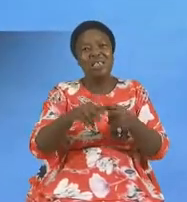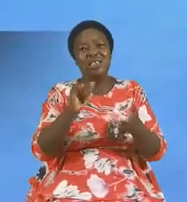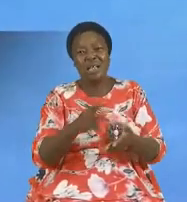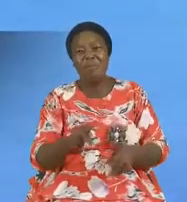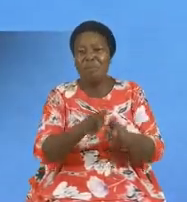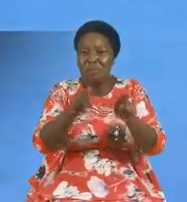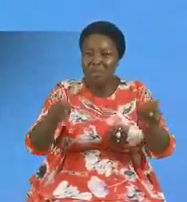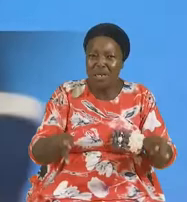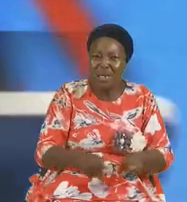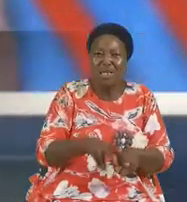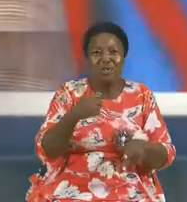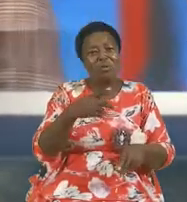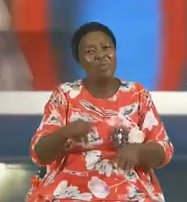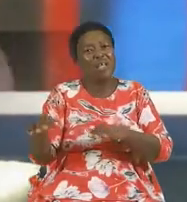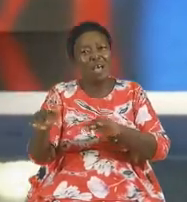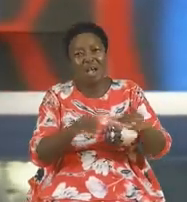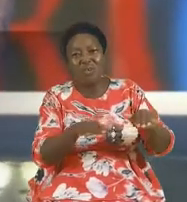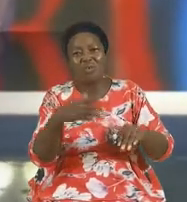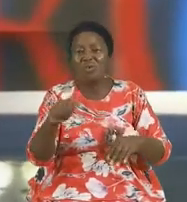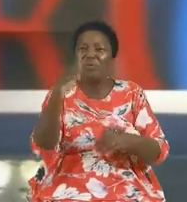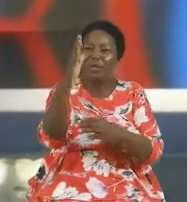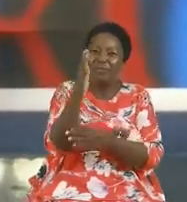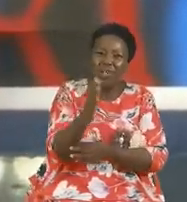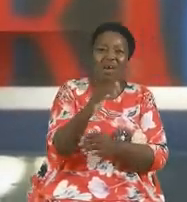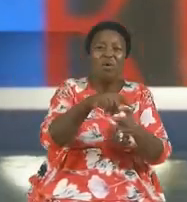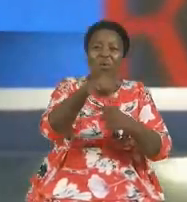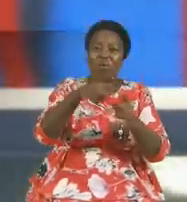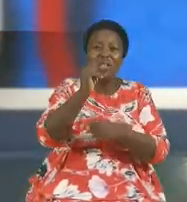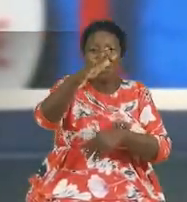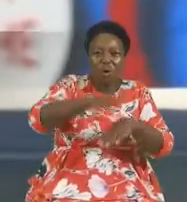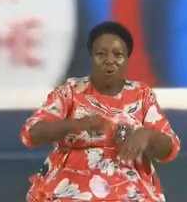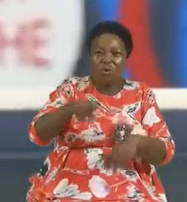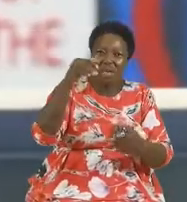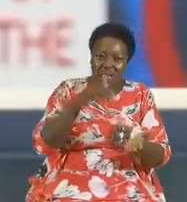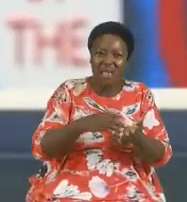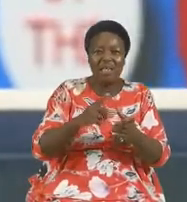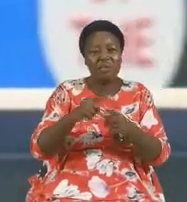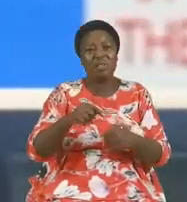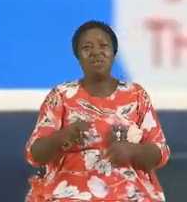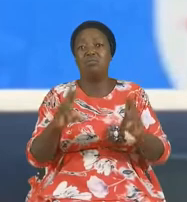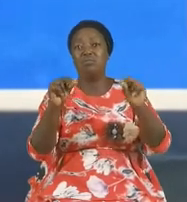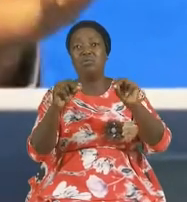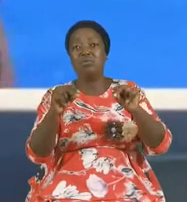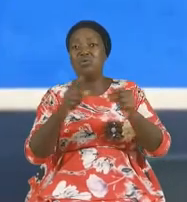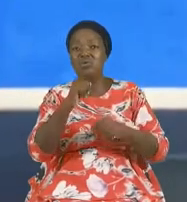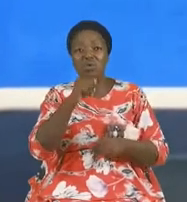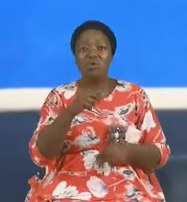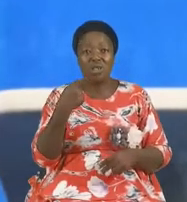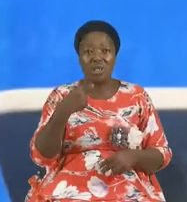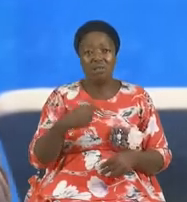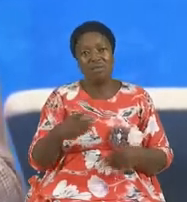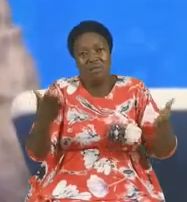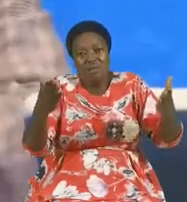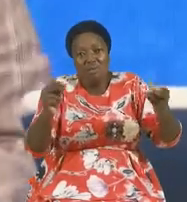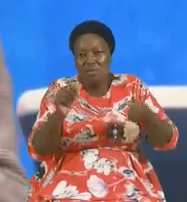visit, and when they're inviting you again, and the places of the actions of the flesh, when they call you,